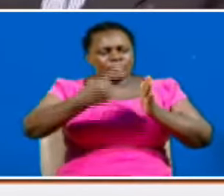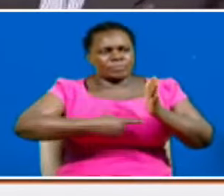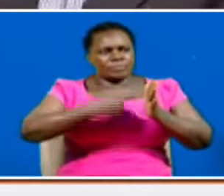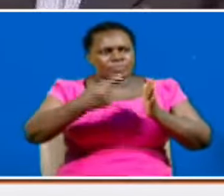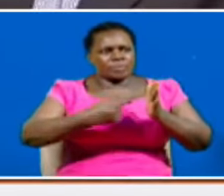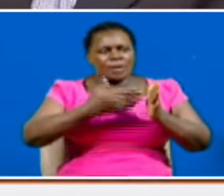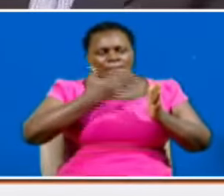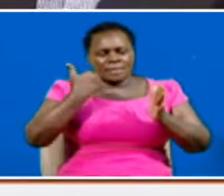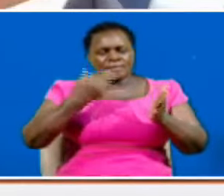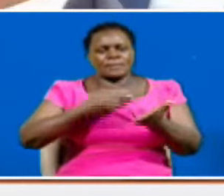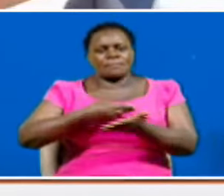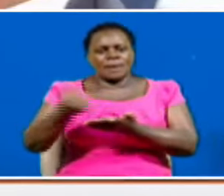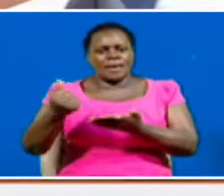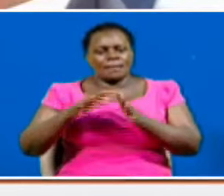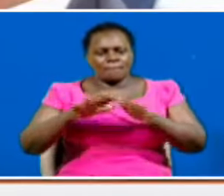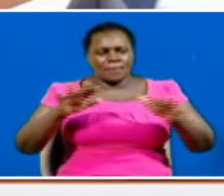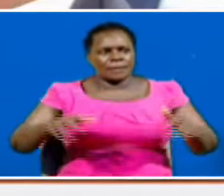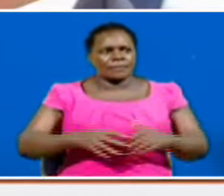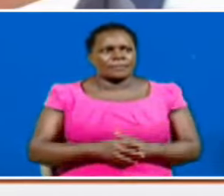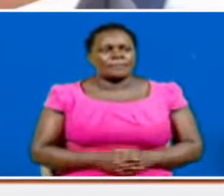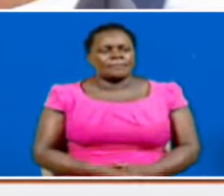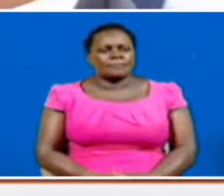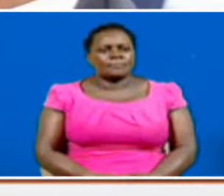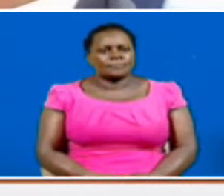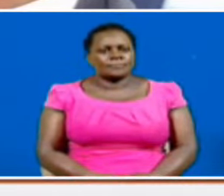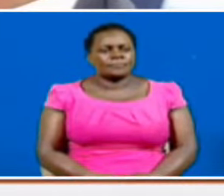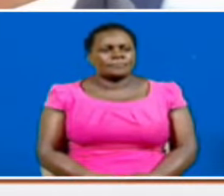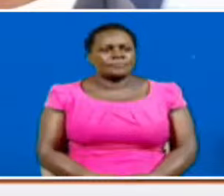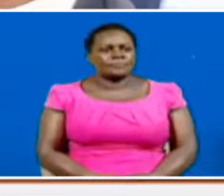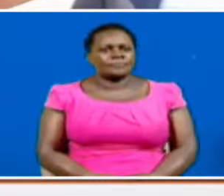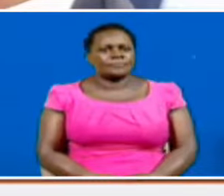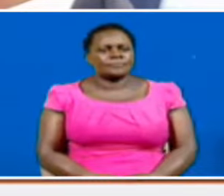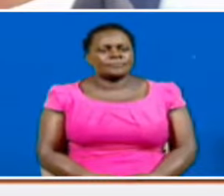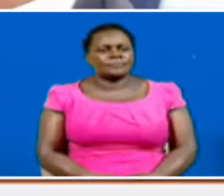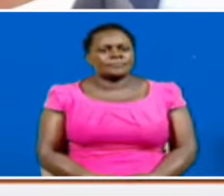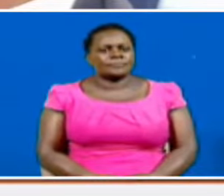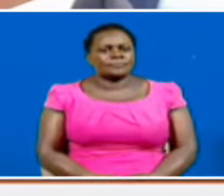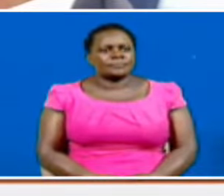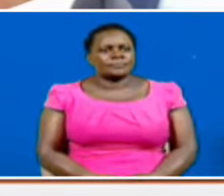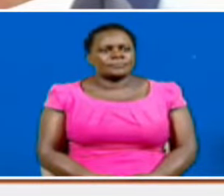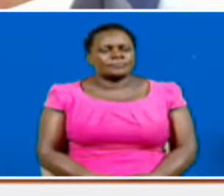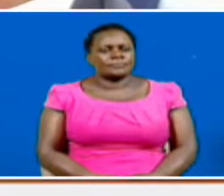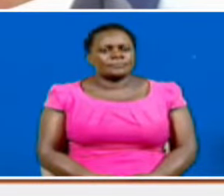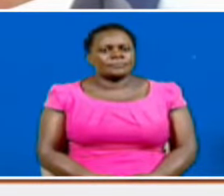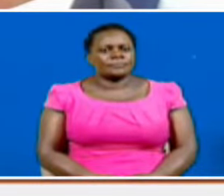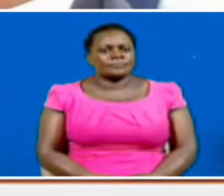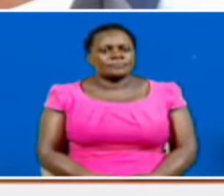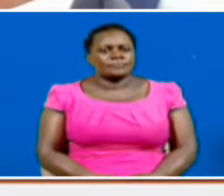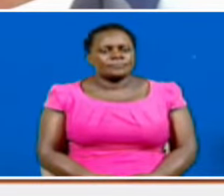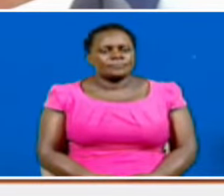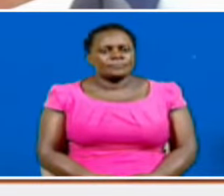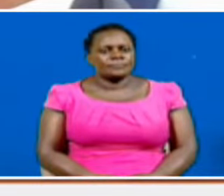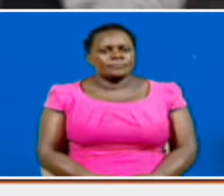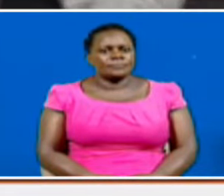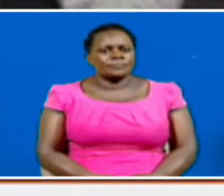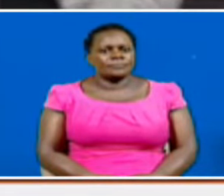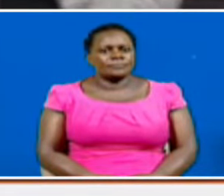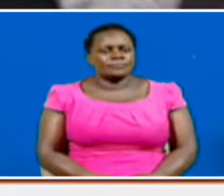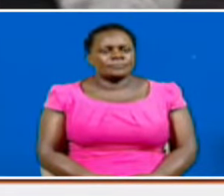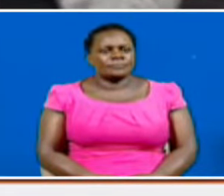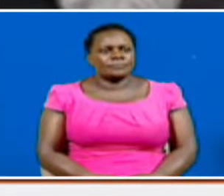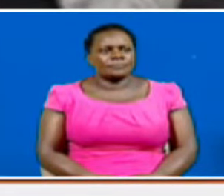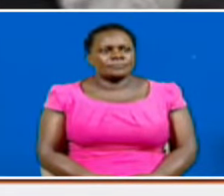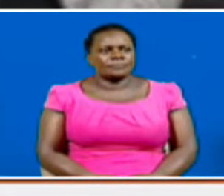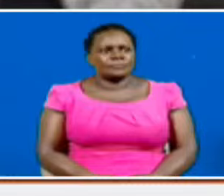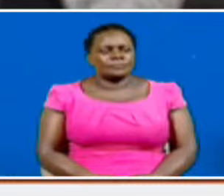best buyer in the market. Elsewhere, Gatanga MP Edward Murio and former MP Peter Kenneth are now advocating for the prosecution